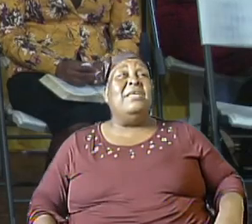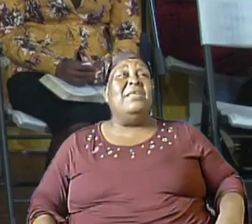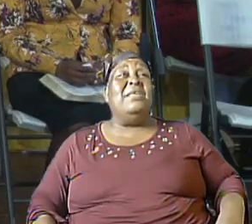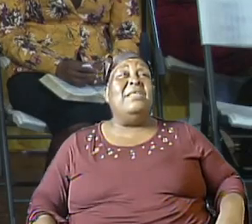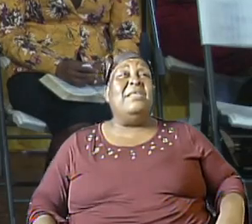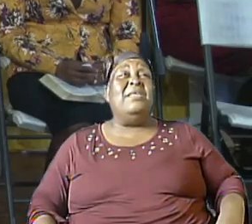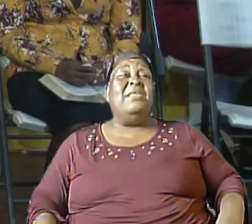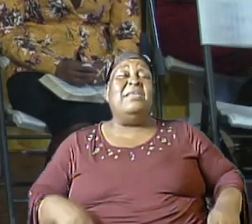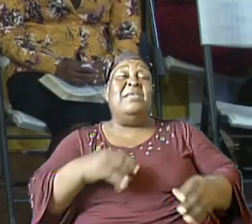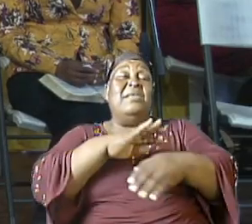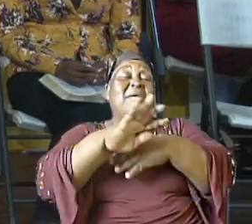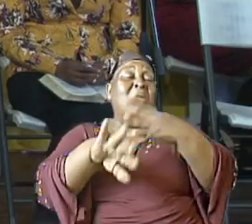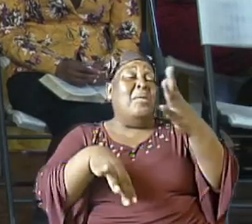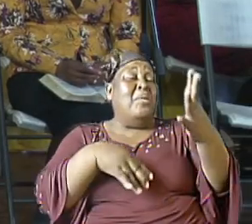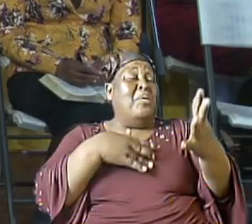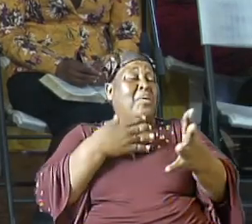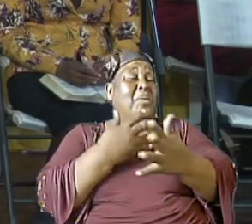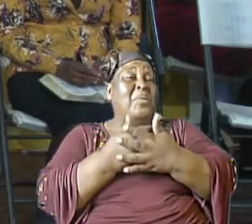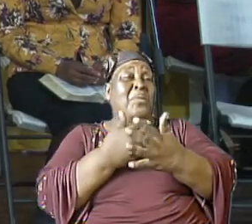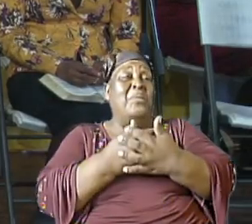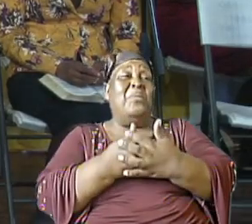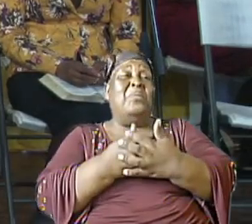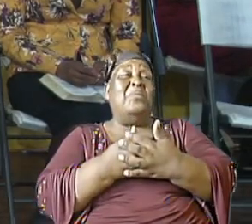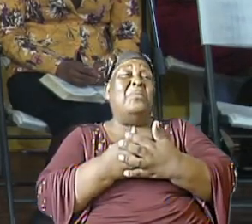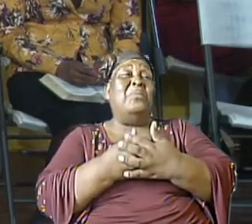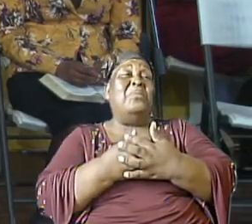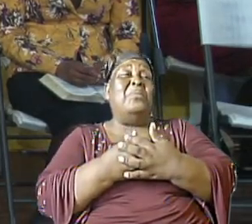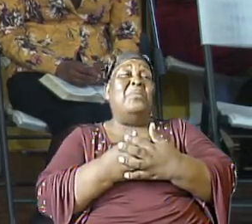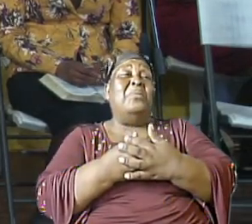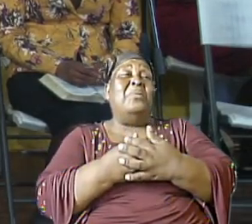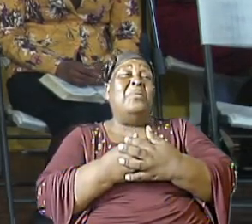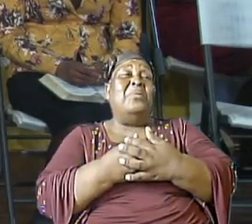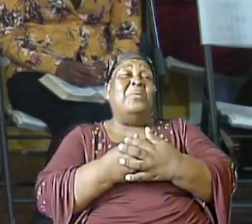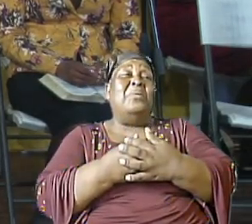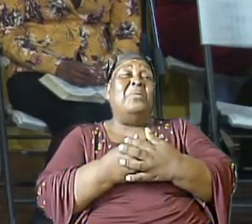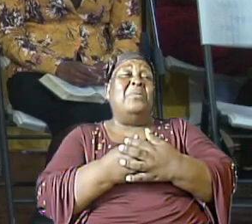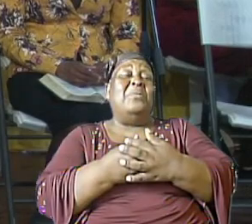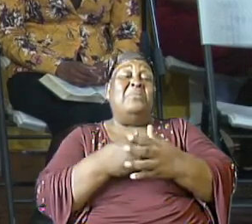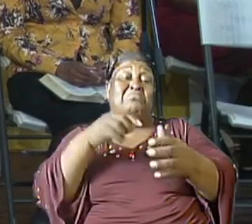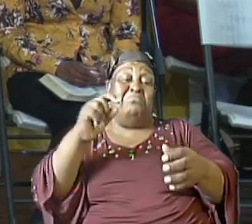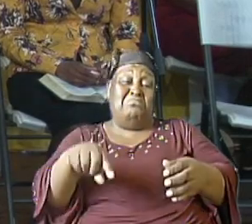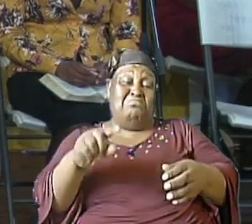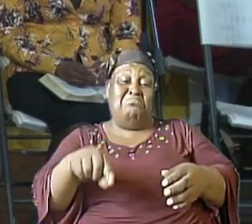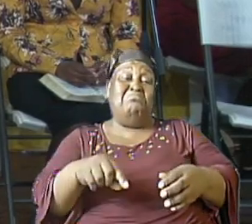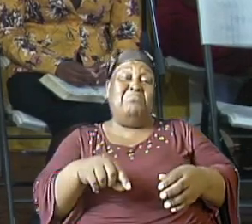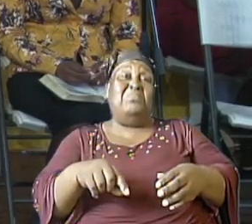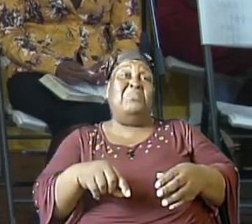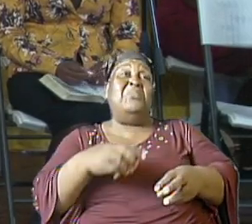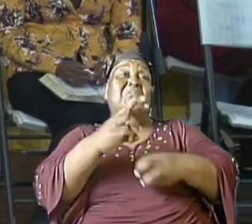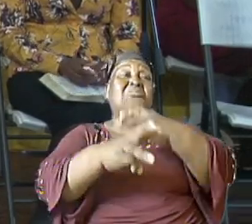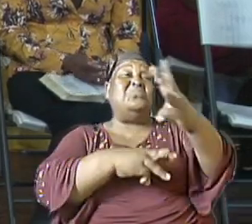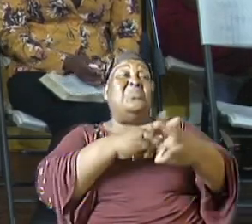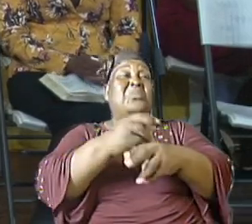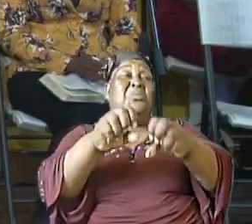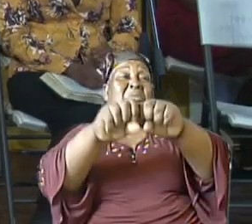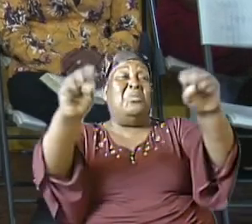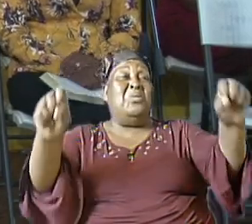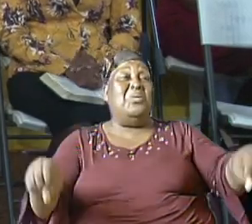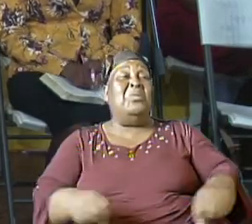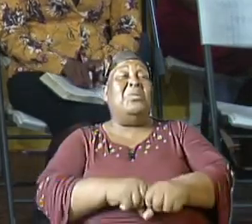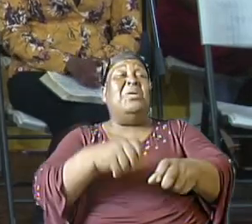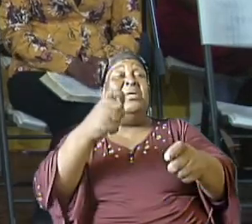all qualities of this world system. The pressure